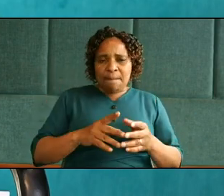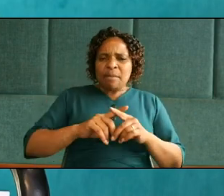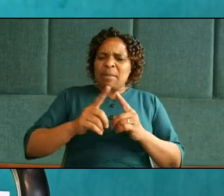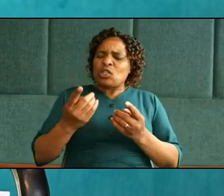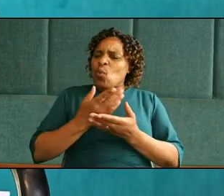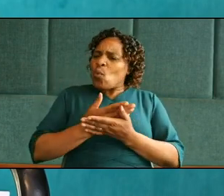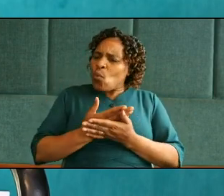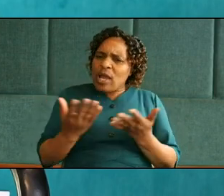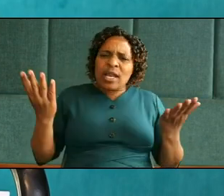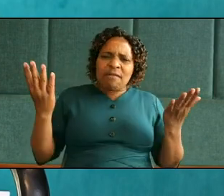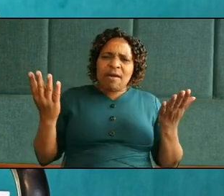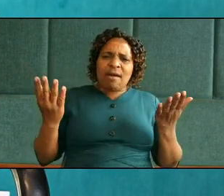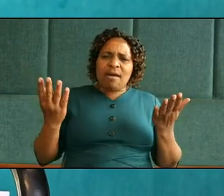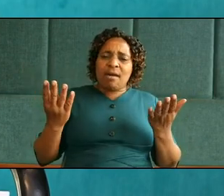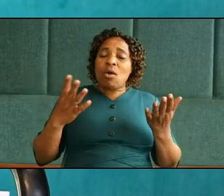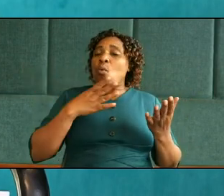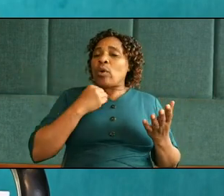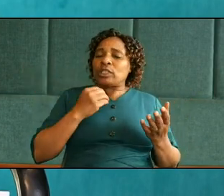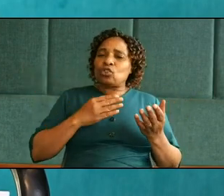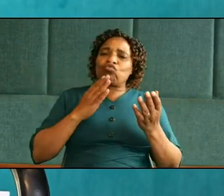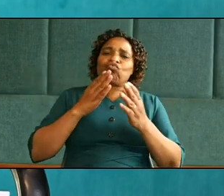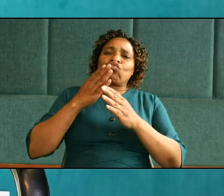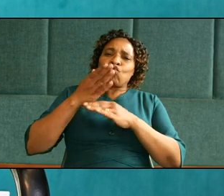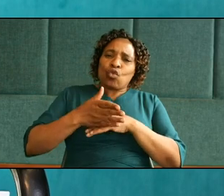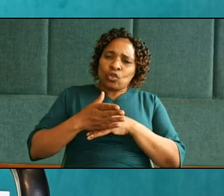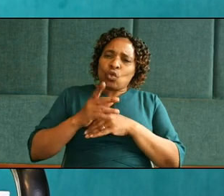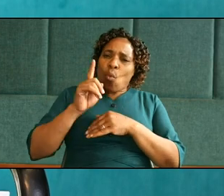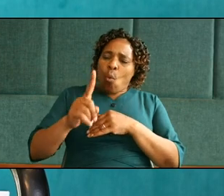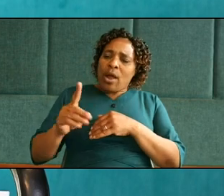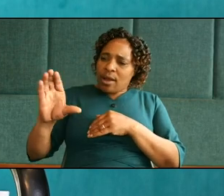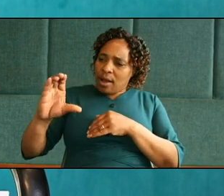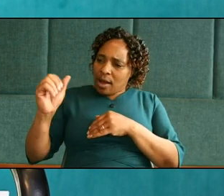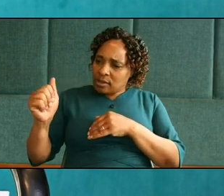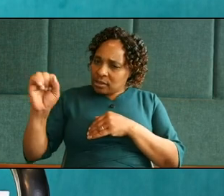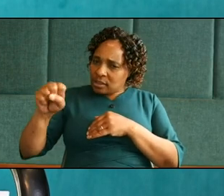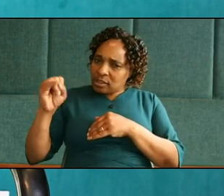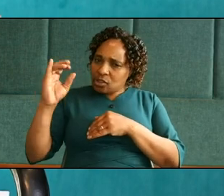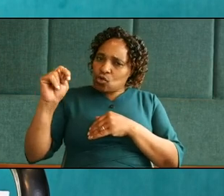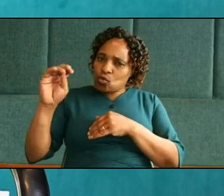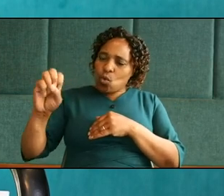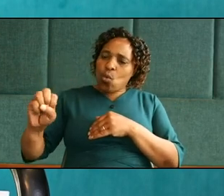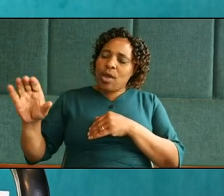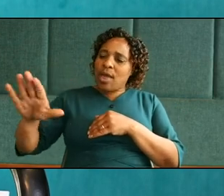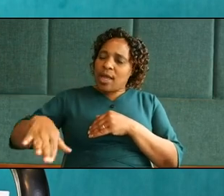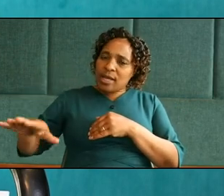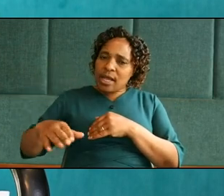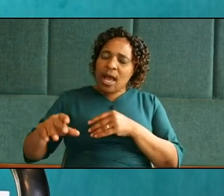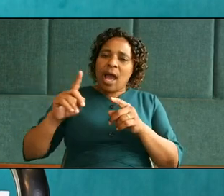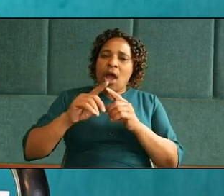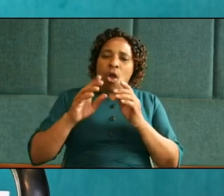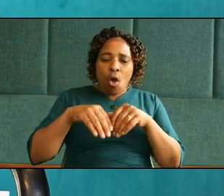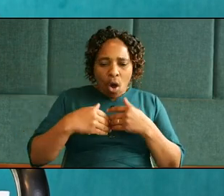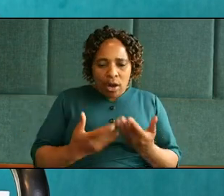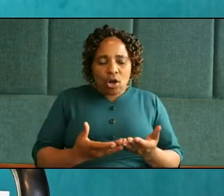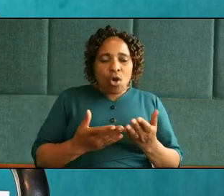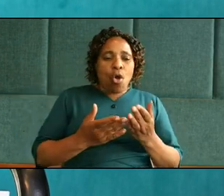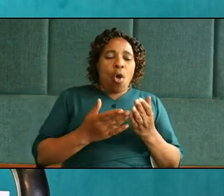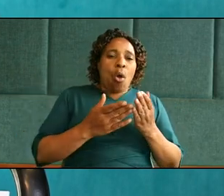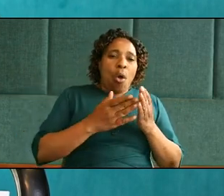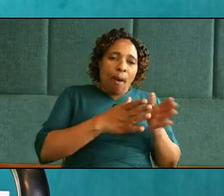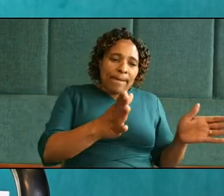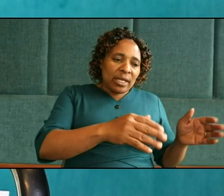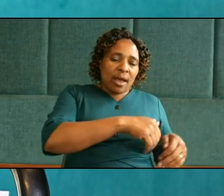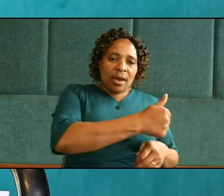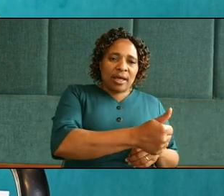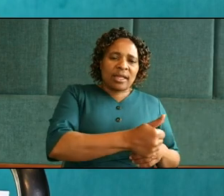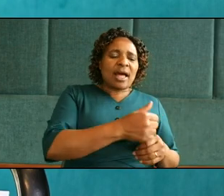whenever they wanted to close one casino in that area, or open another, the guy almost